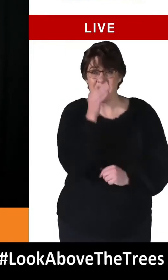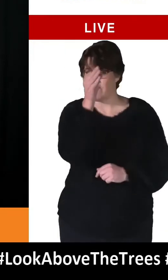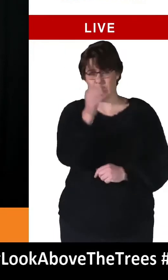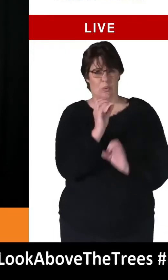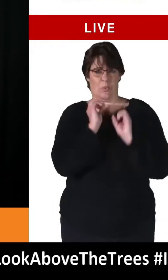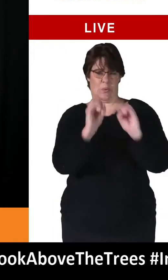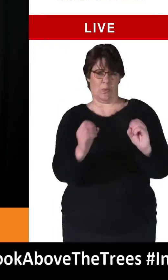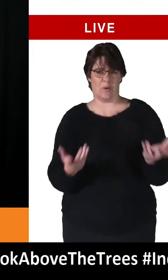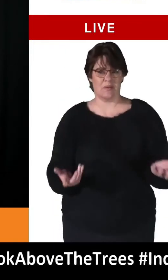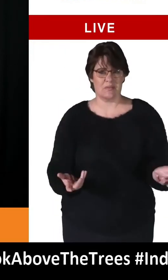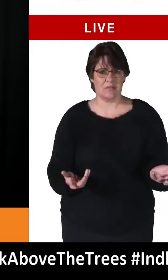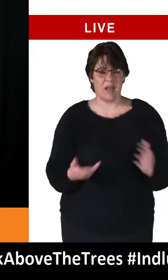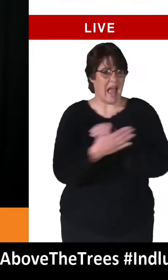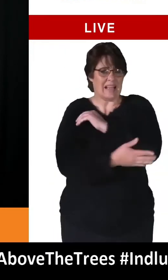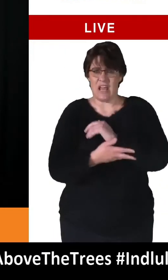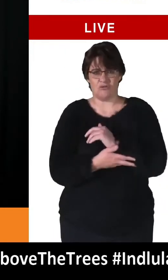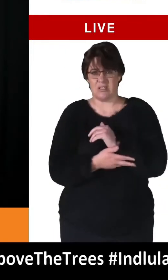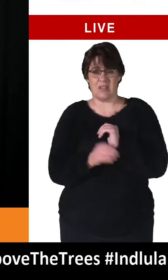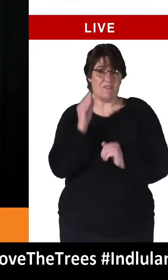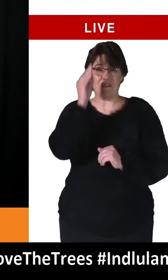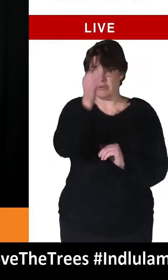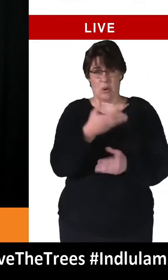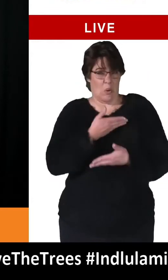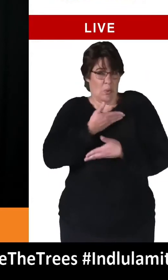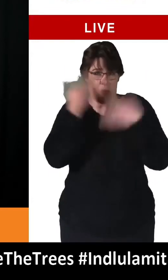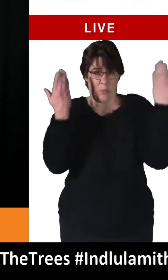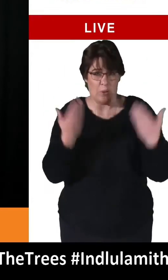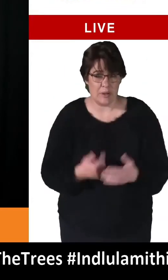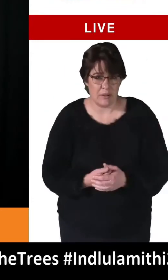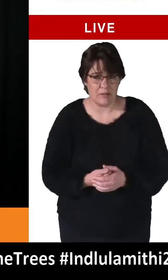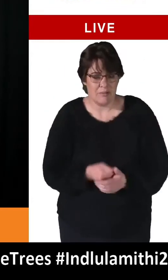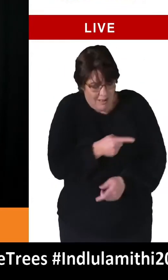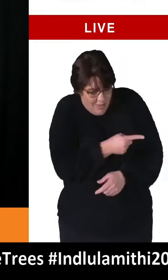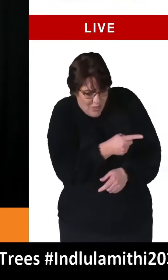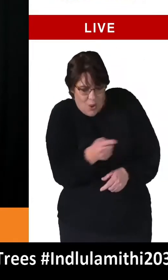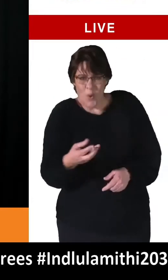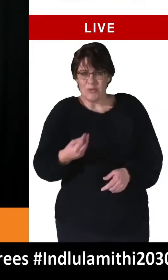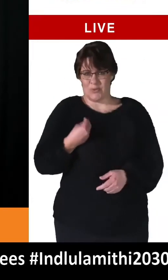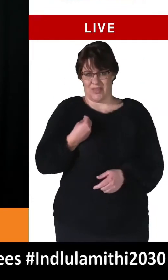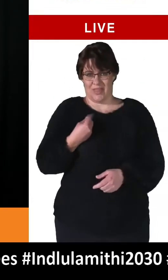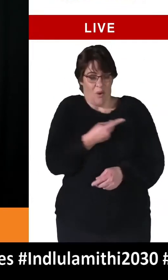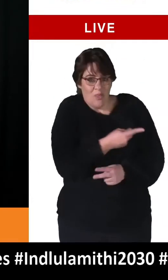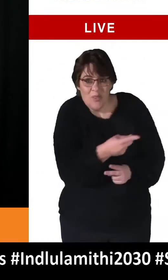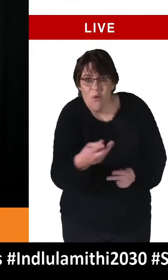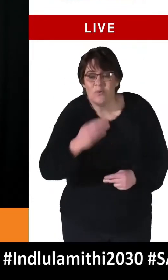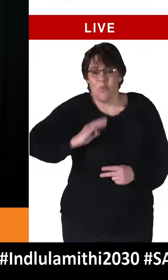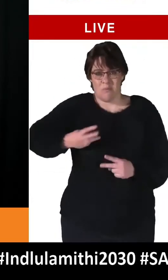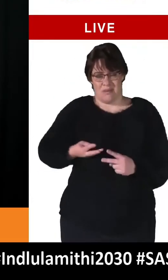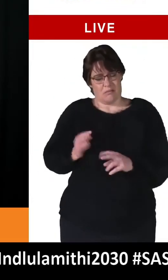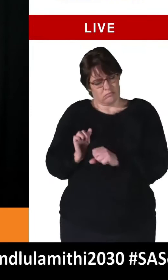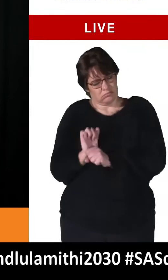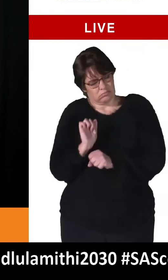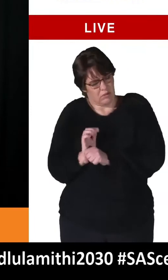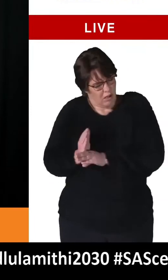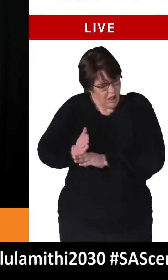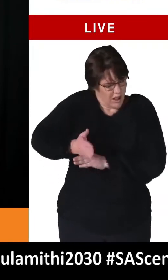future, then we have no country into the future. It is these young people, these women, who must work hard